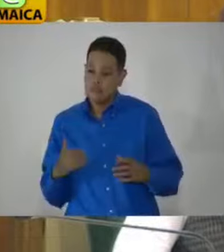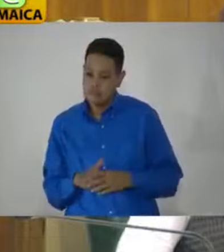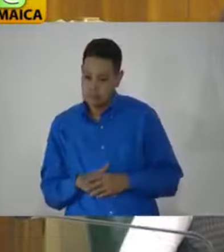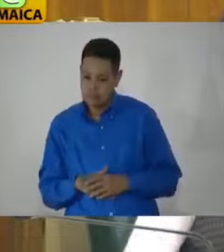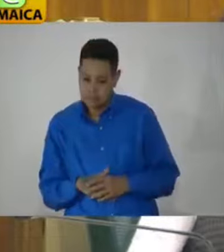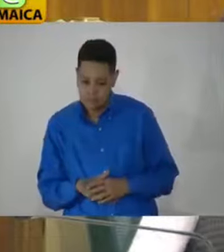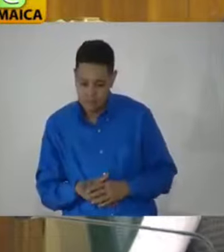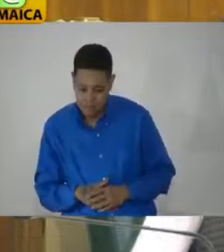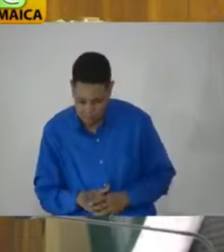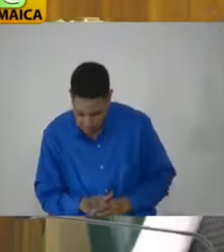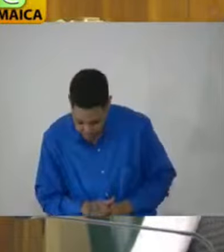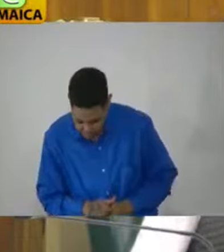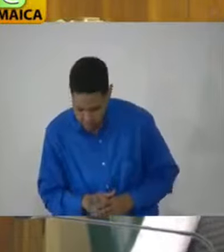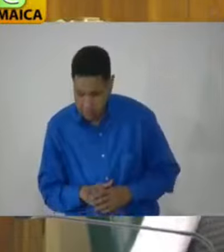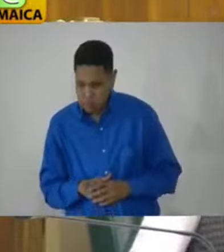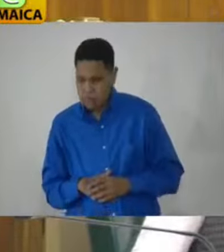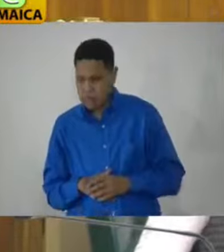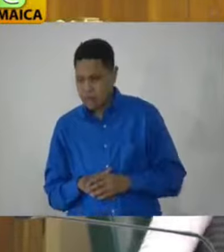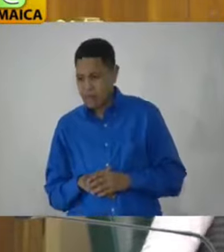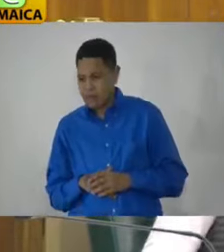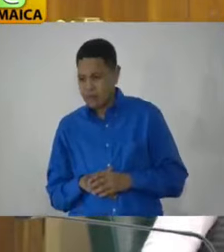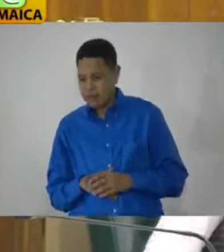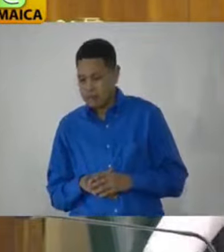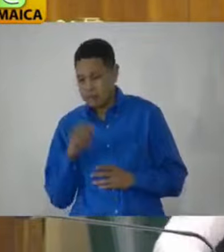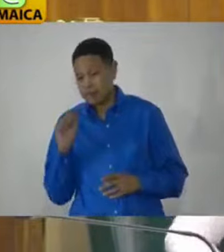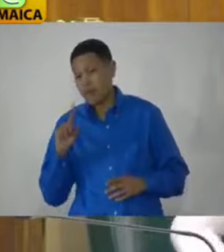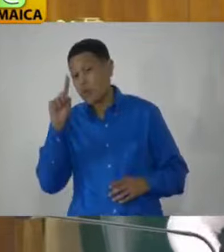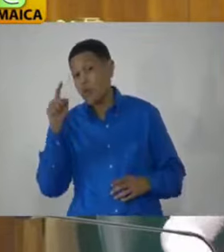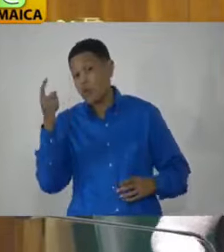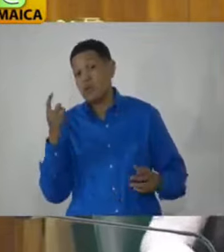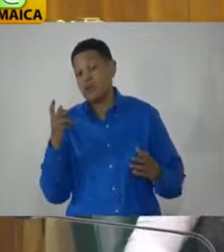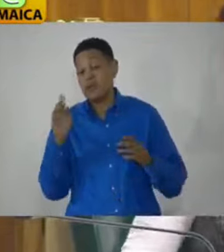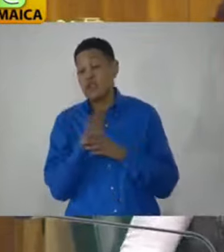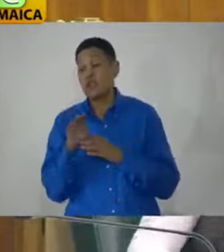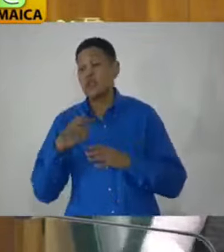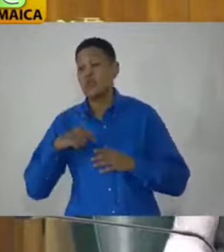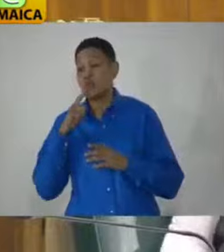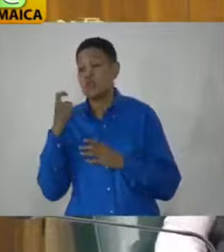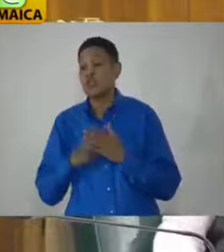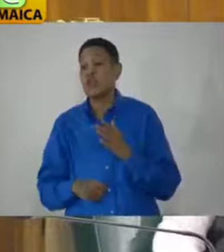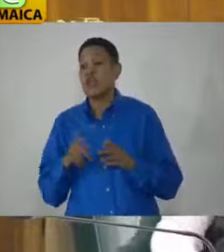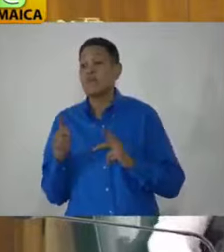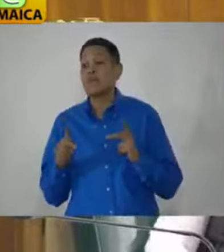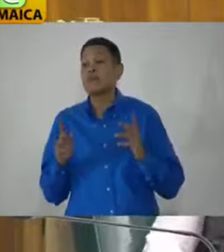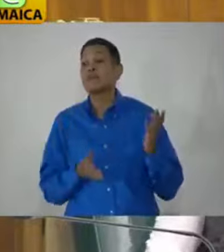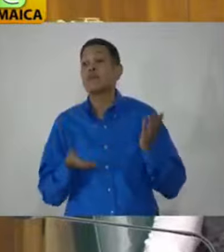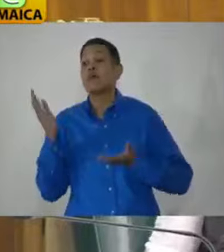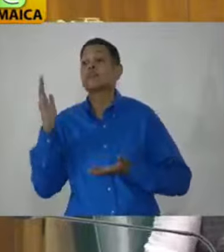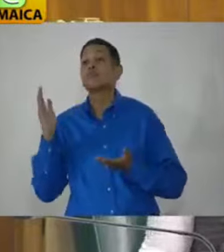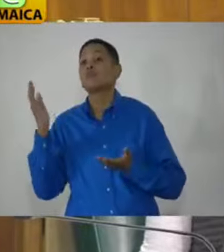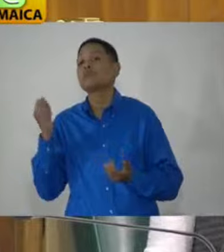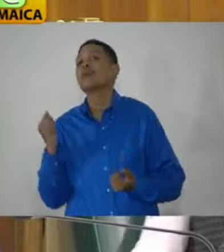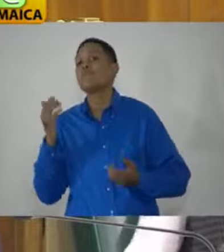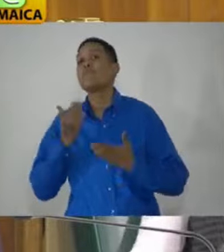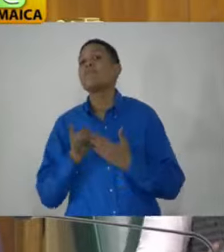because it must be one of the only industries where we actually charge persons to export the